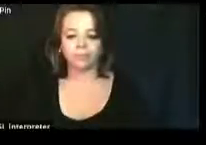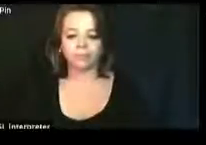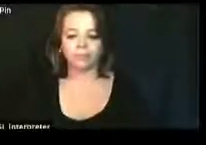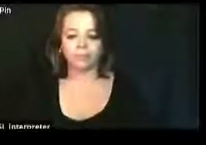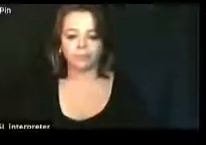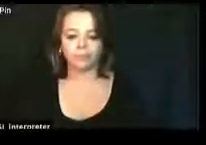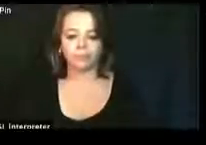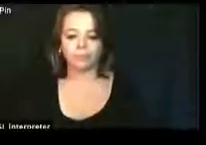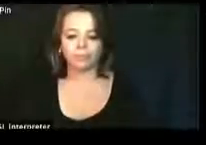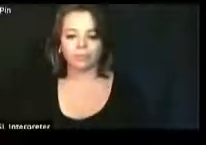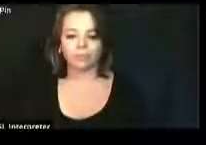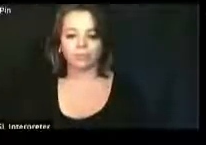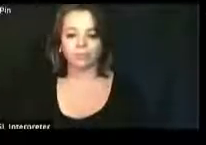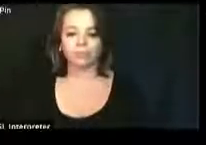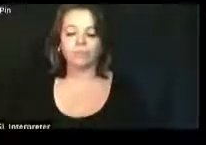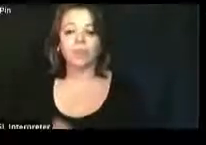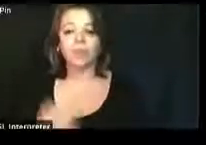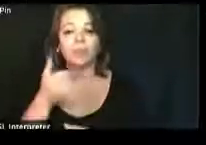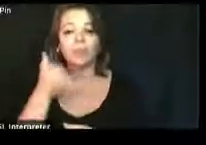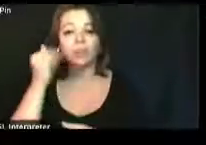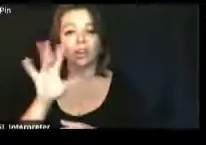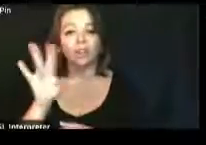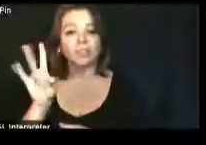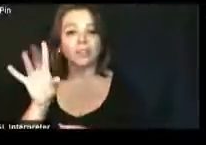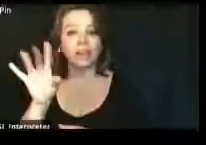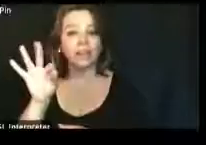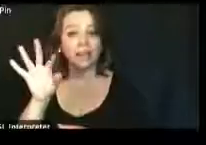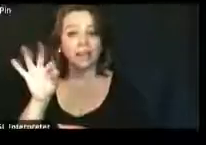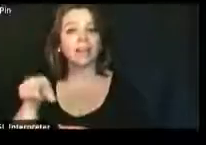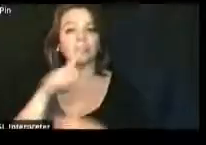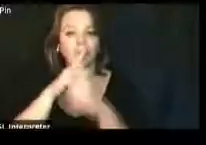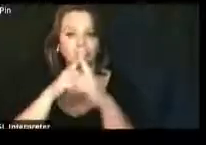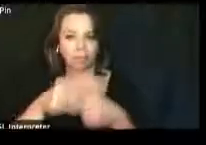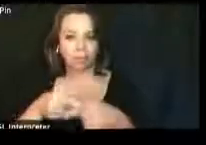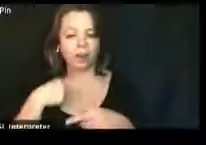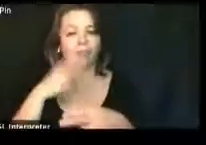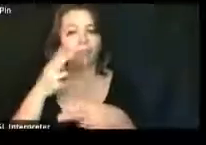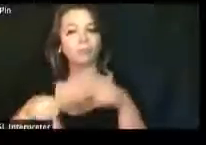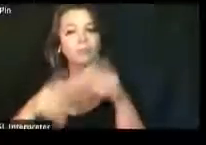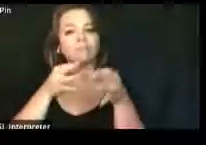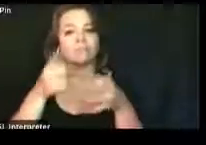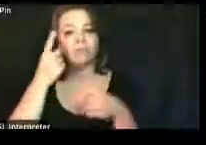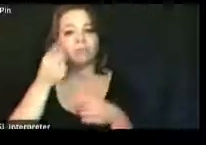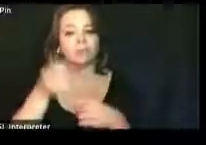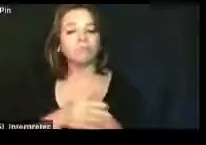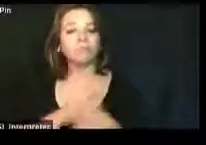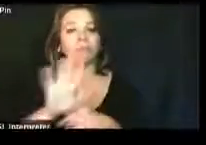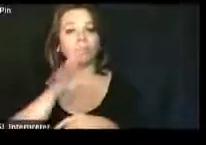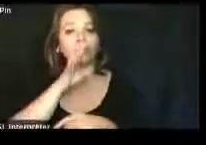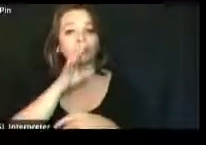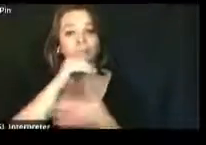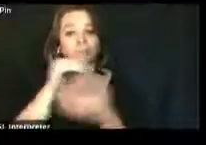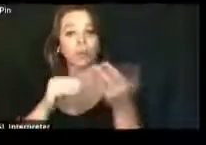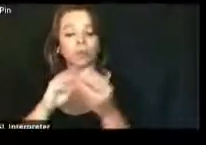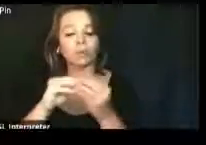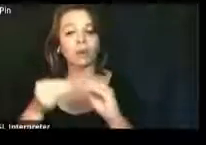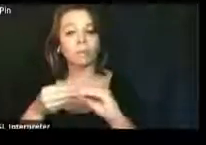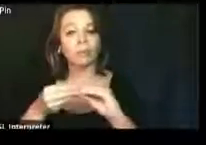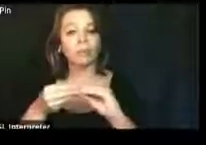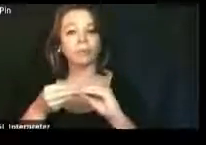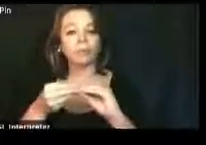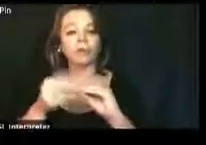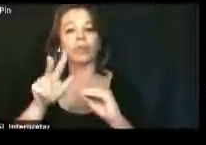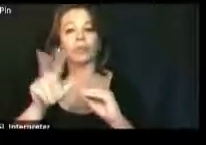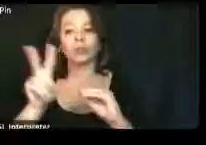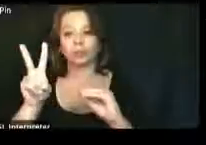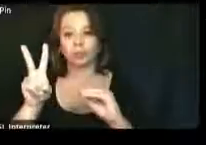Caller 7899, you are unmuted. I have a couple of brief instructions for you. Your speaker order number will be 32.